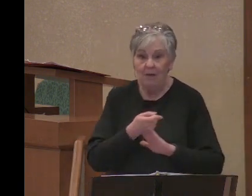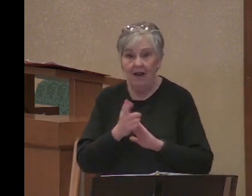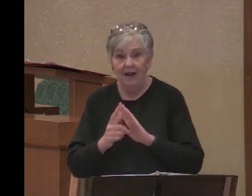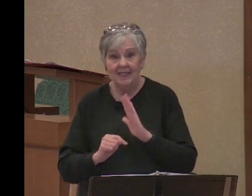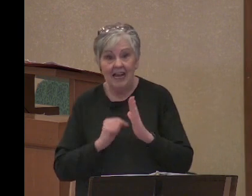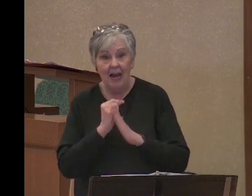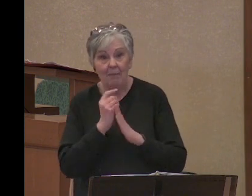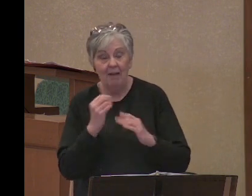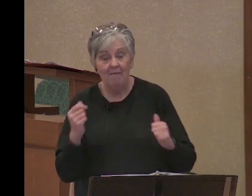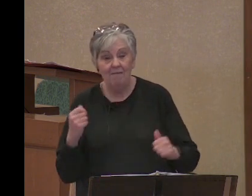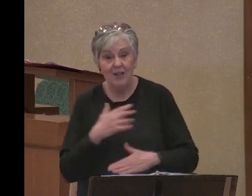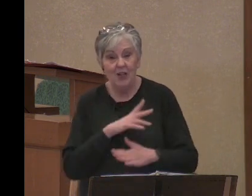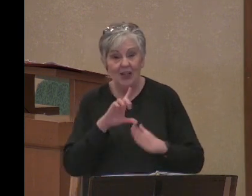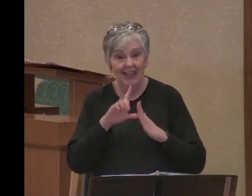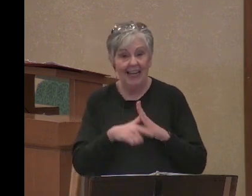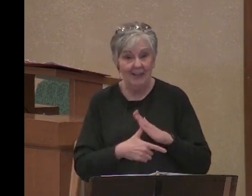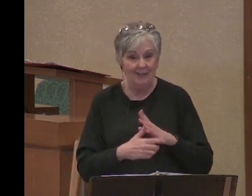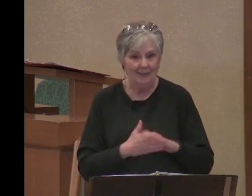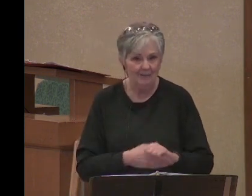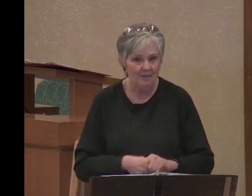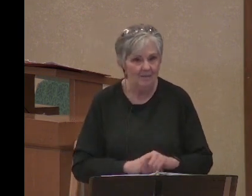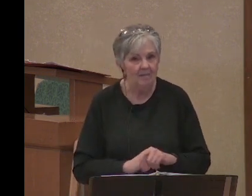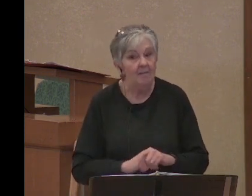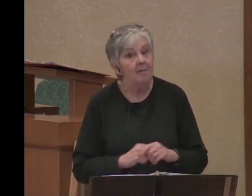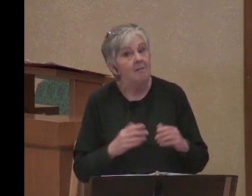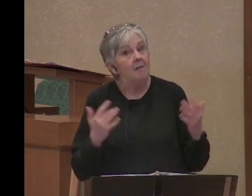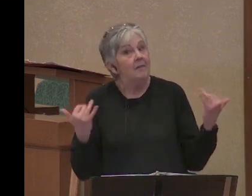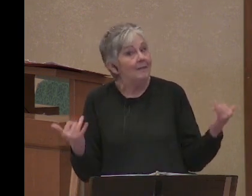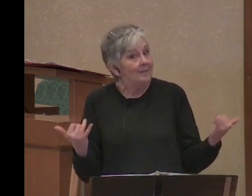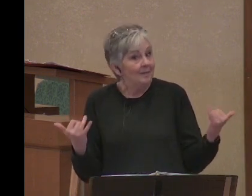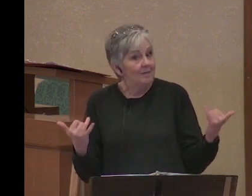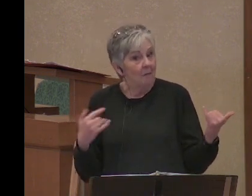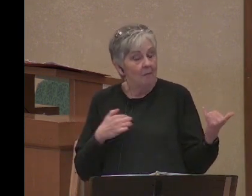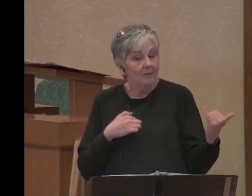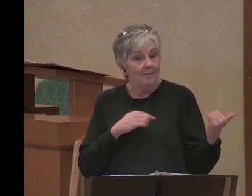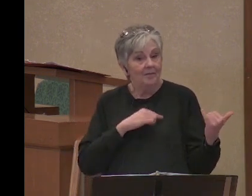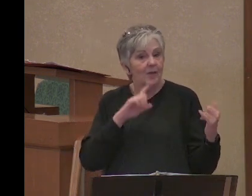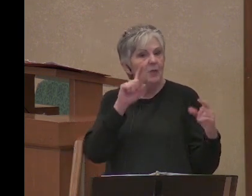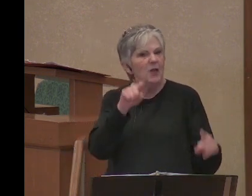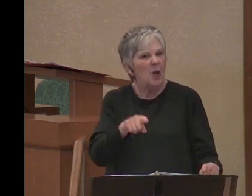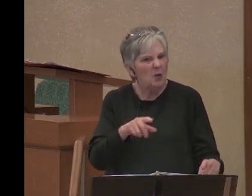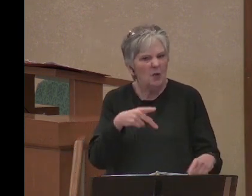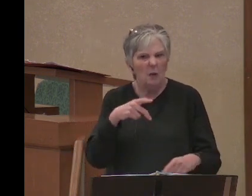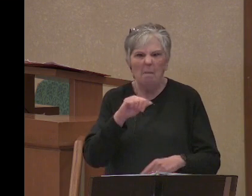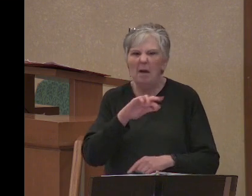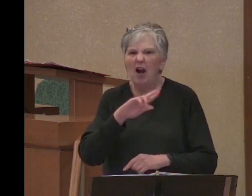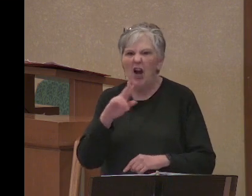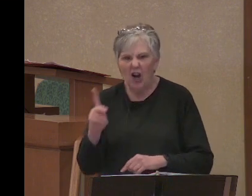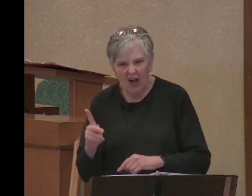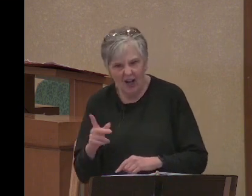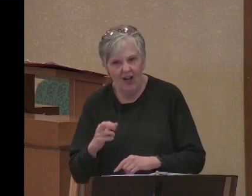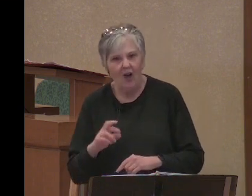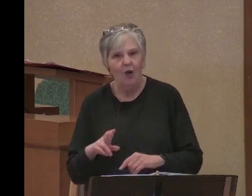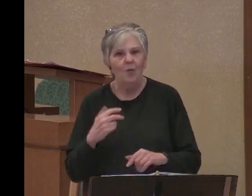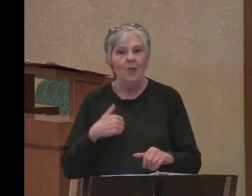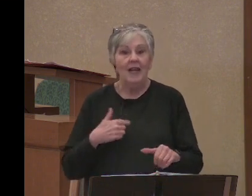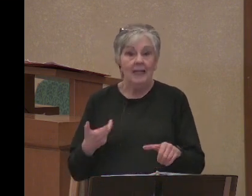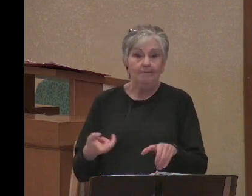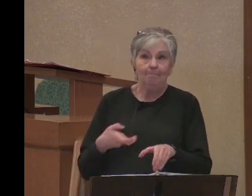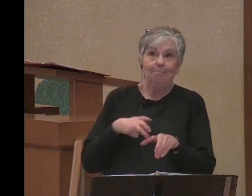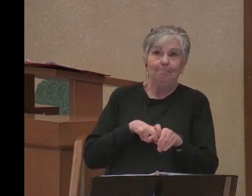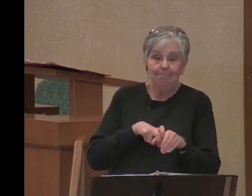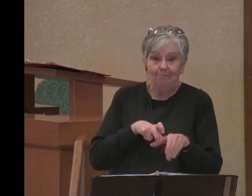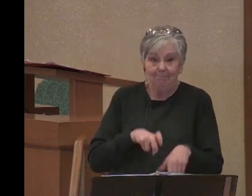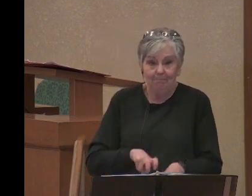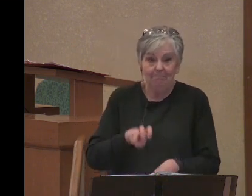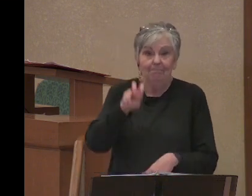a little bit later. Now, when we go to a theme park or we board on a roller coaster or a